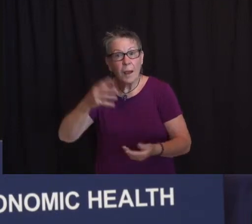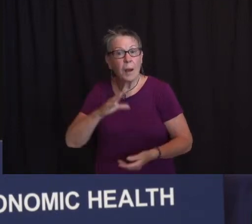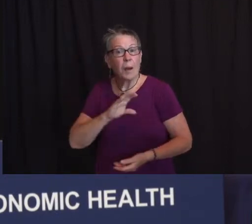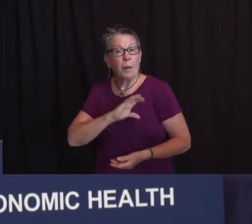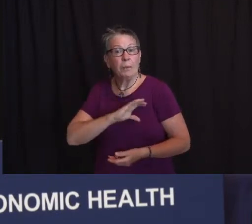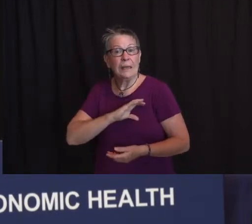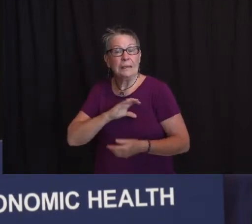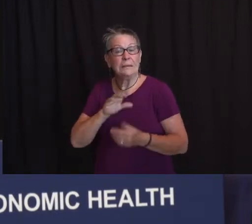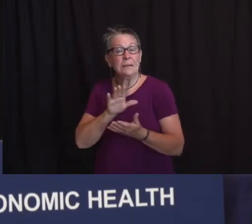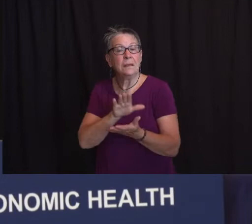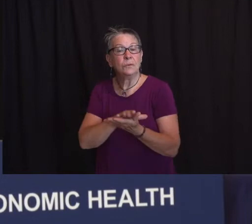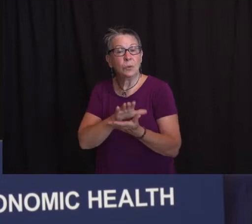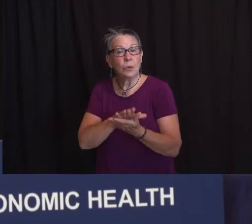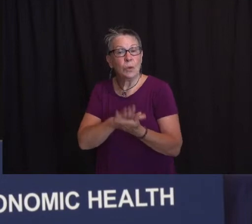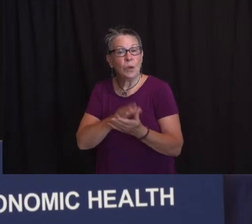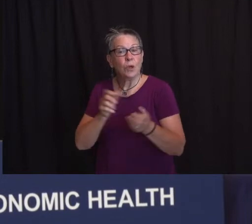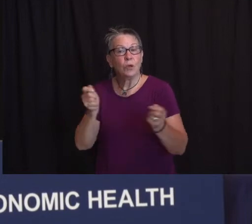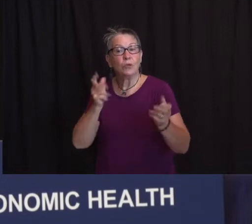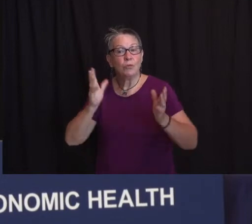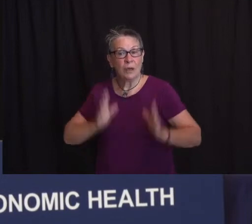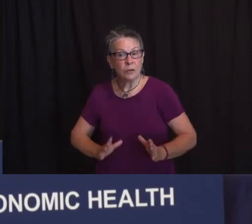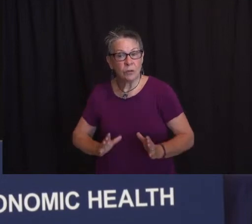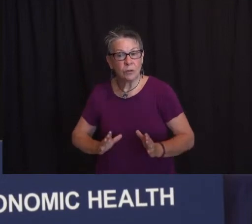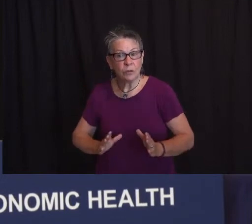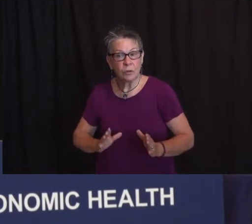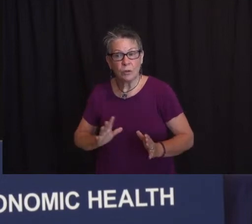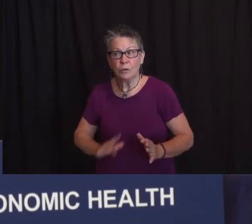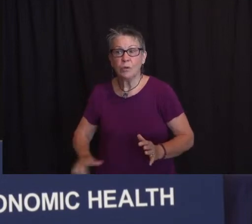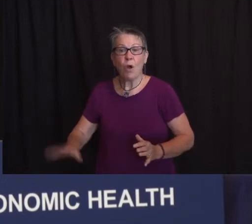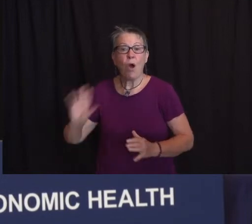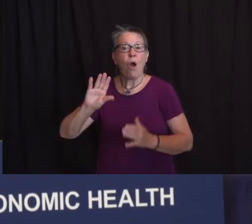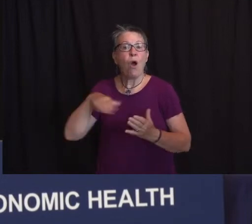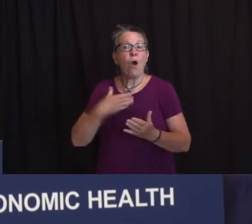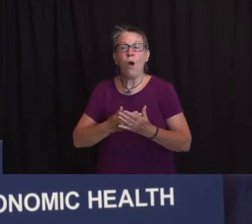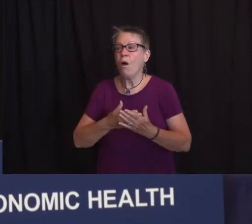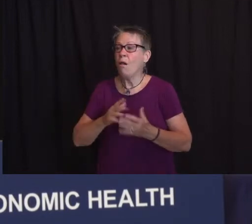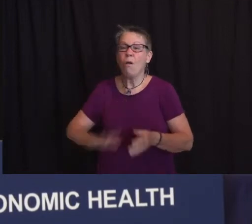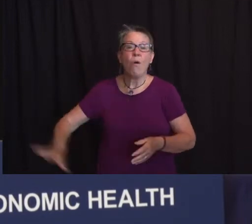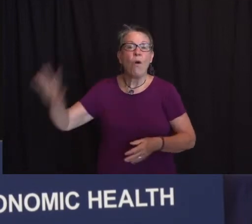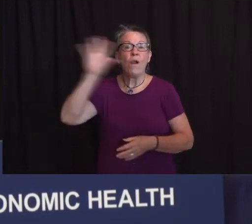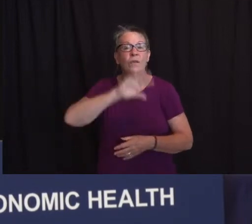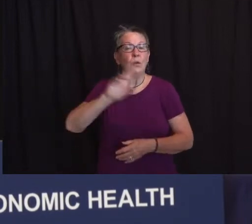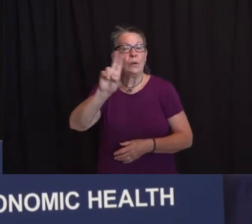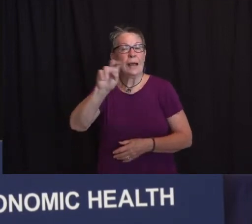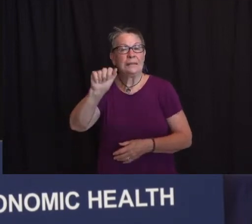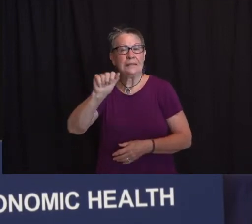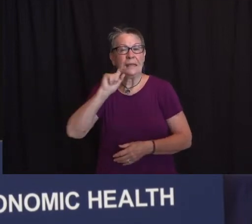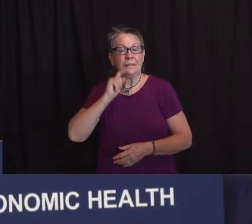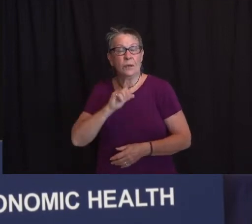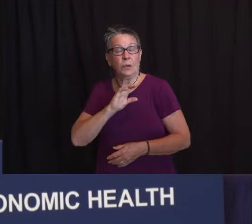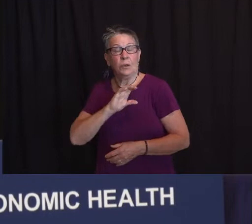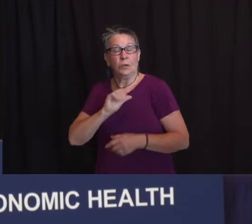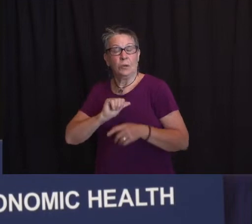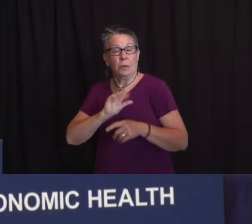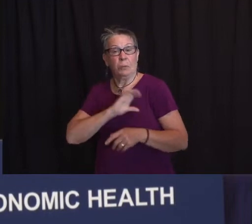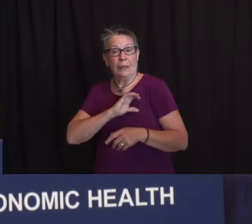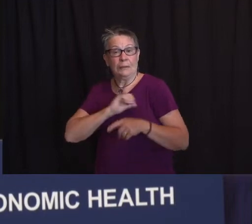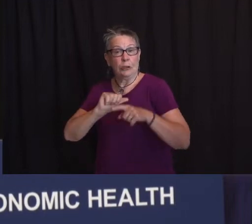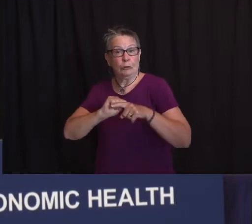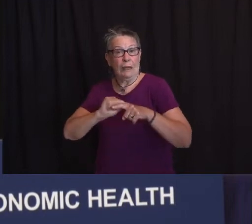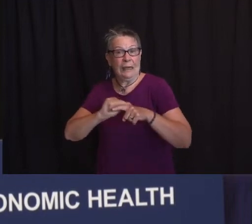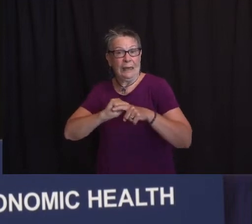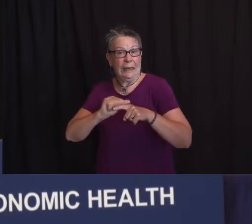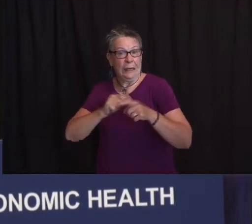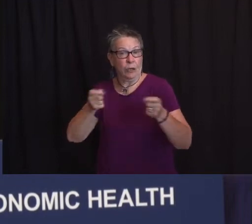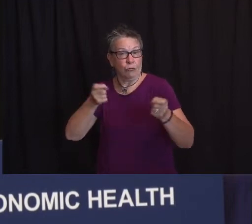Miami, Los Angeles, NYPD, Baltimore, some of our bigger cities, discussing best practices as it relates to